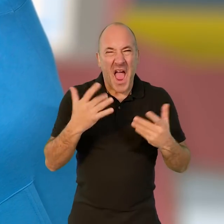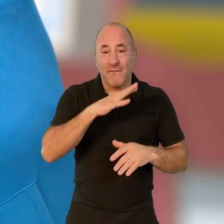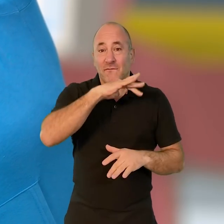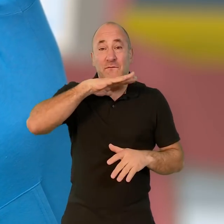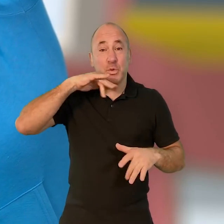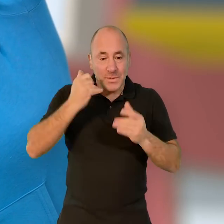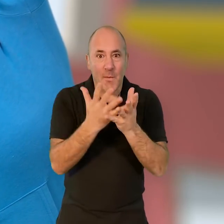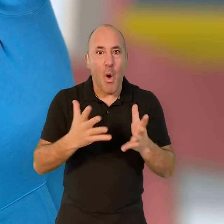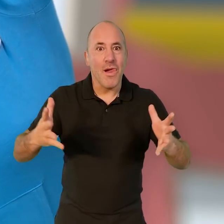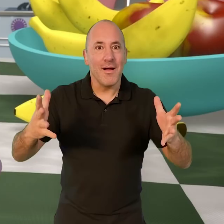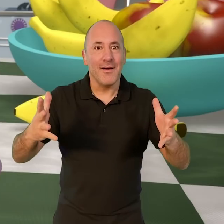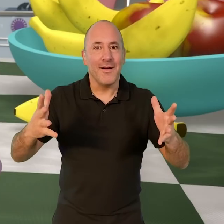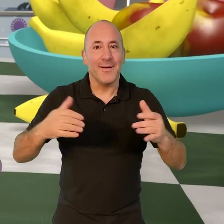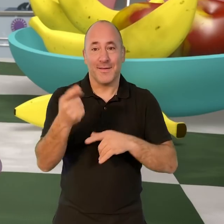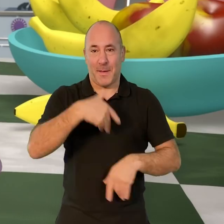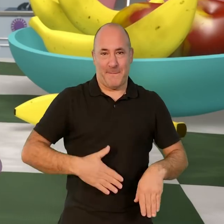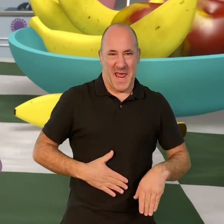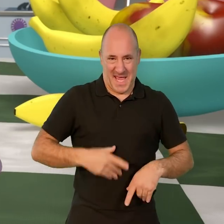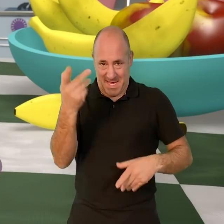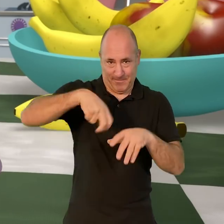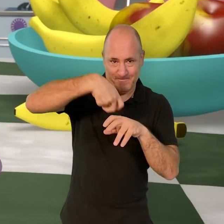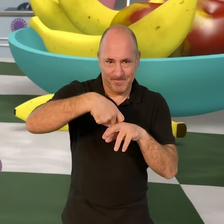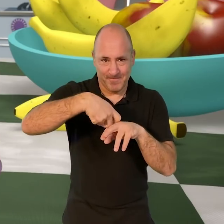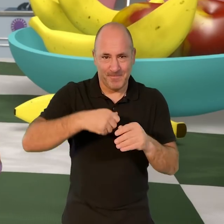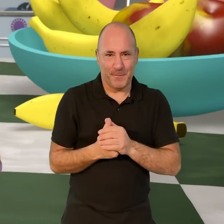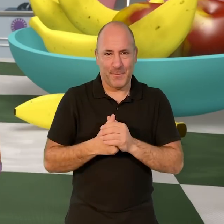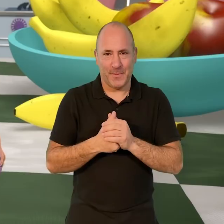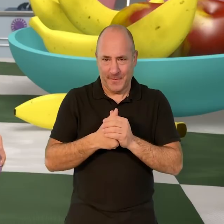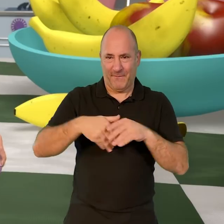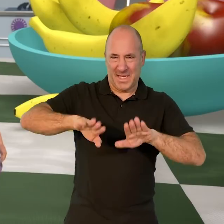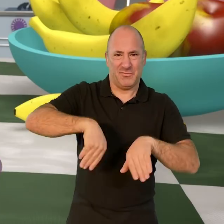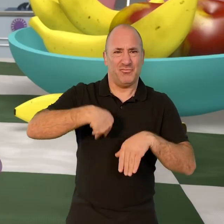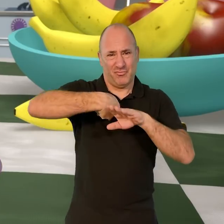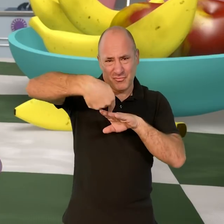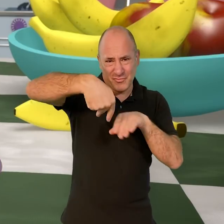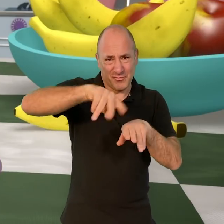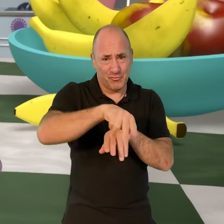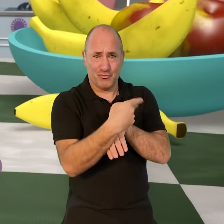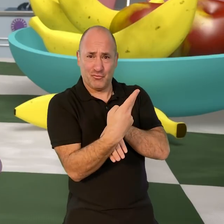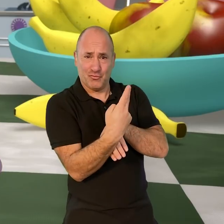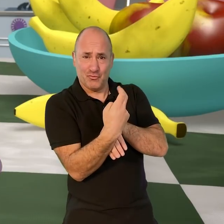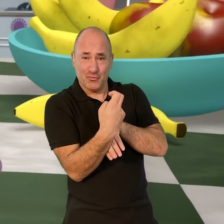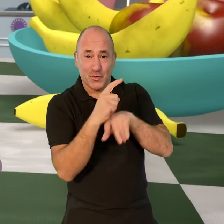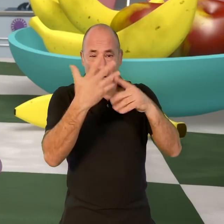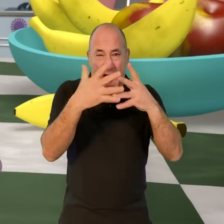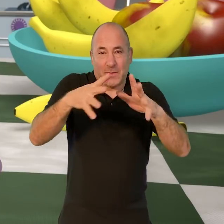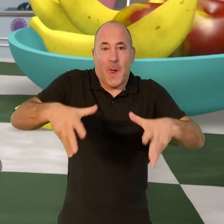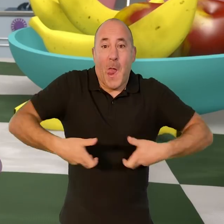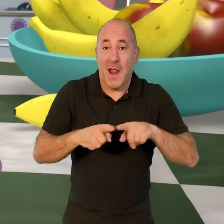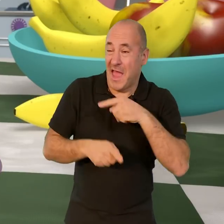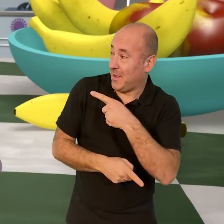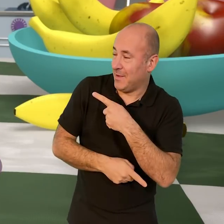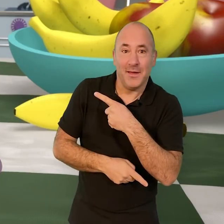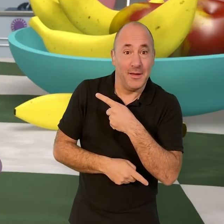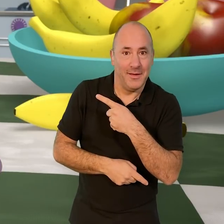lives in a fruit bowl. Coming down onto your belly, take your feet towards your bottom and reach around to